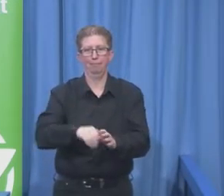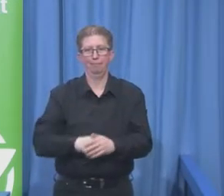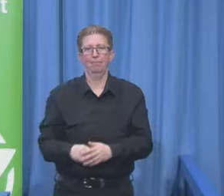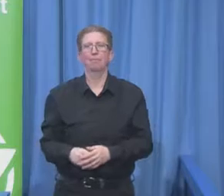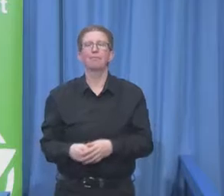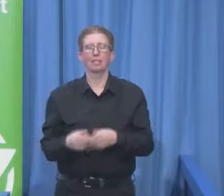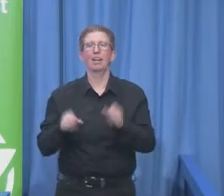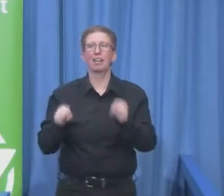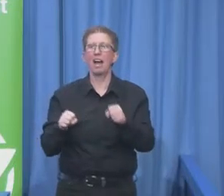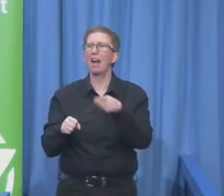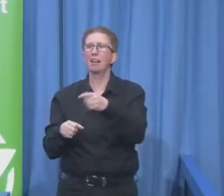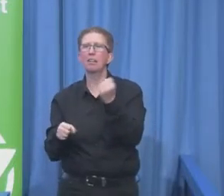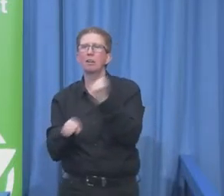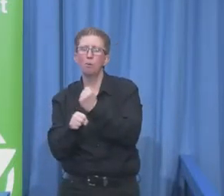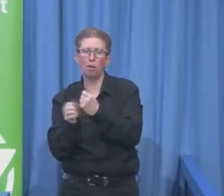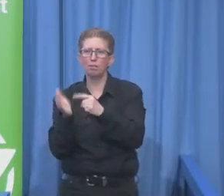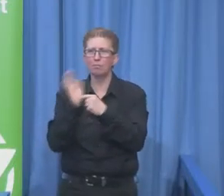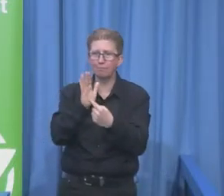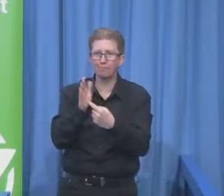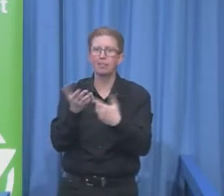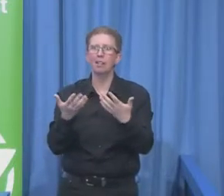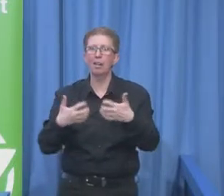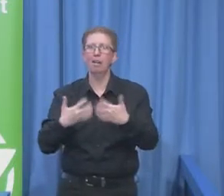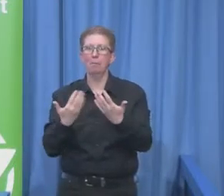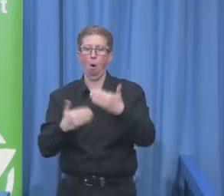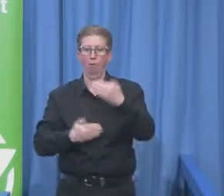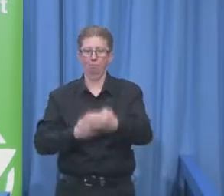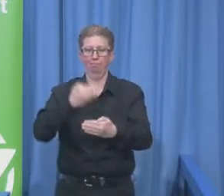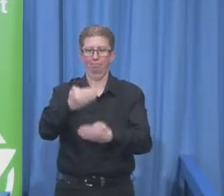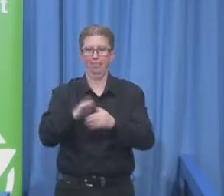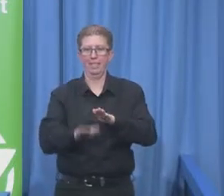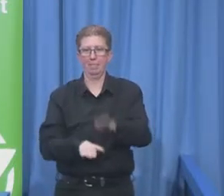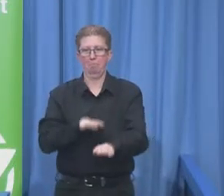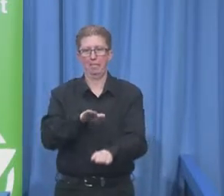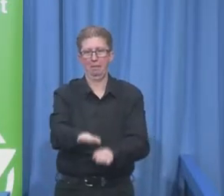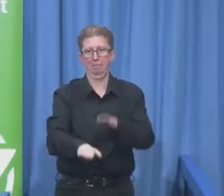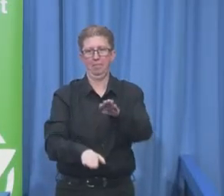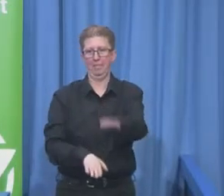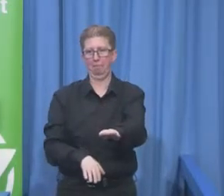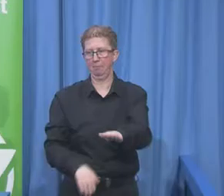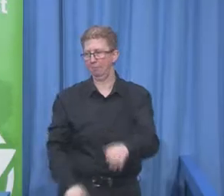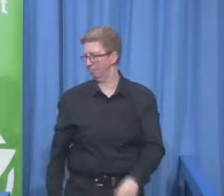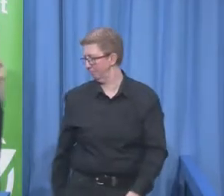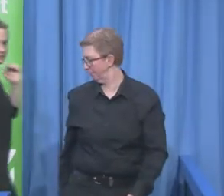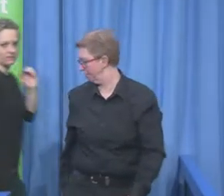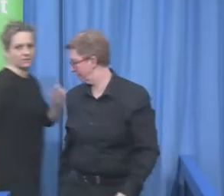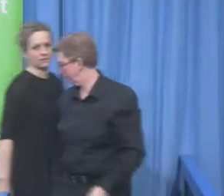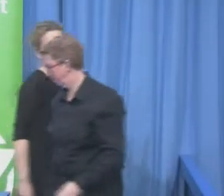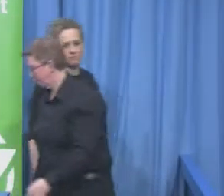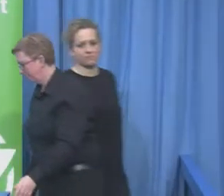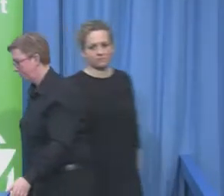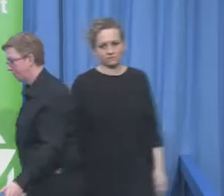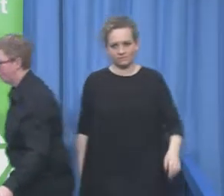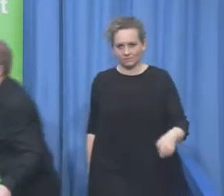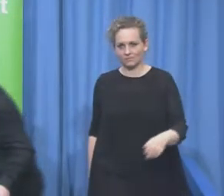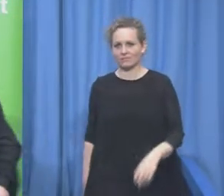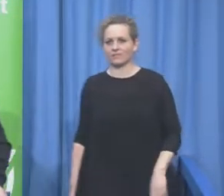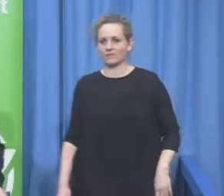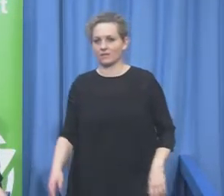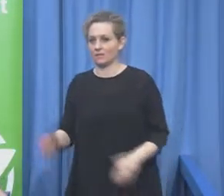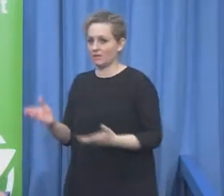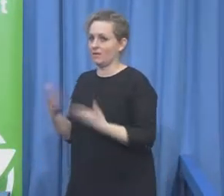Thank you, Cees, for talking about your job booster model. Our next presenter will be Gopal